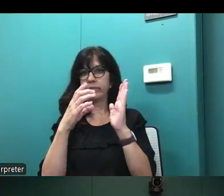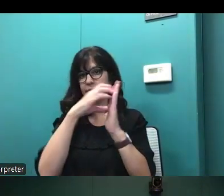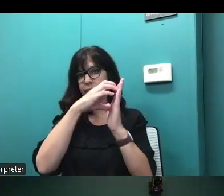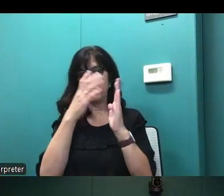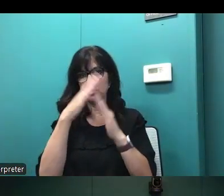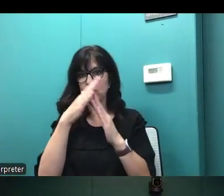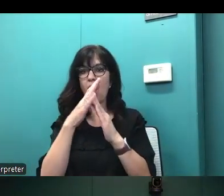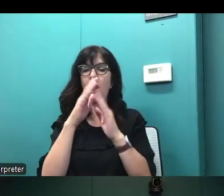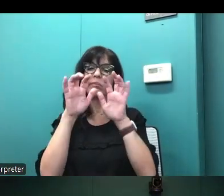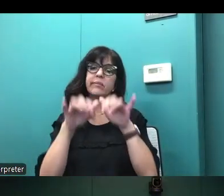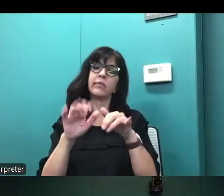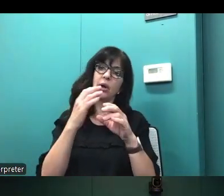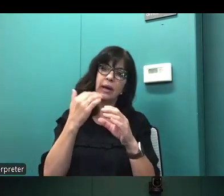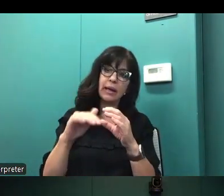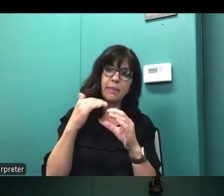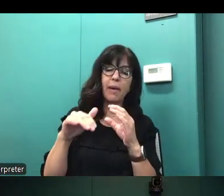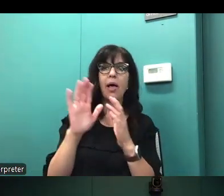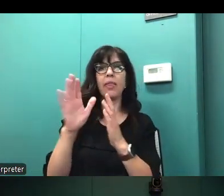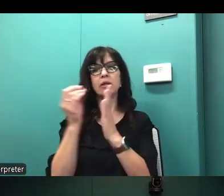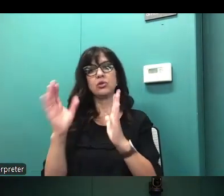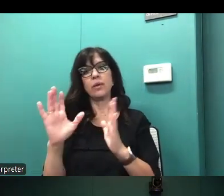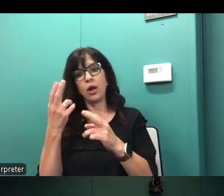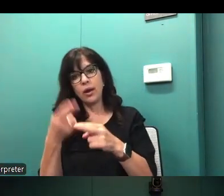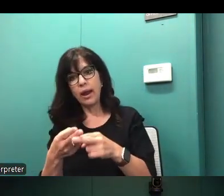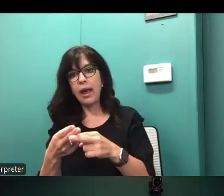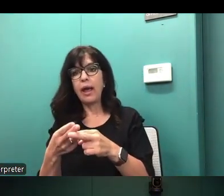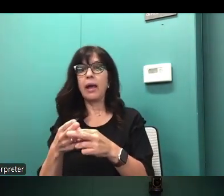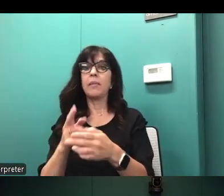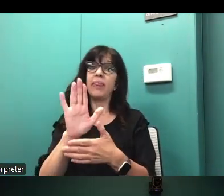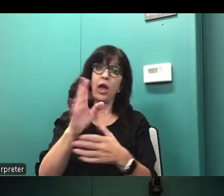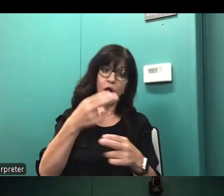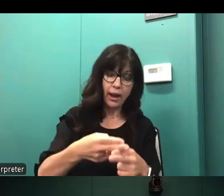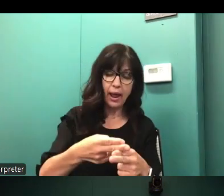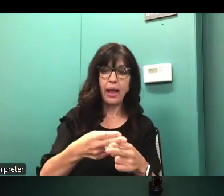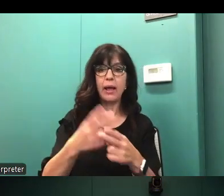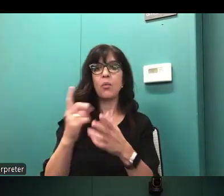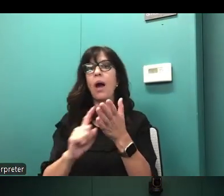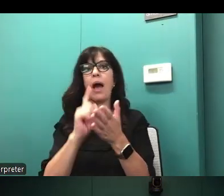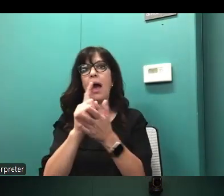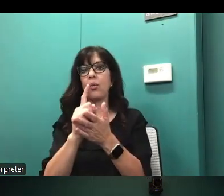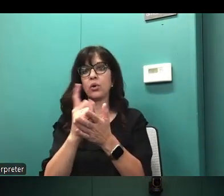And have them put in their email, the student's name, their name, what hour school is